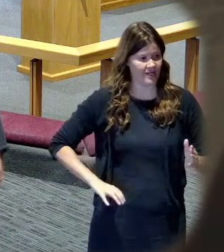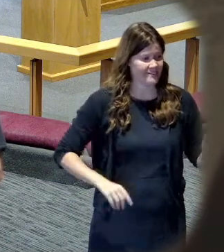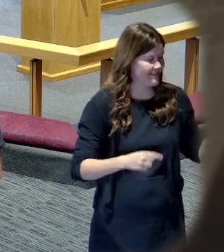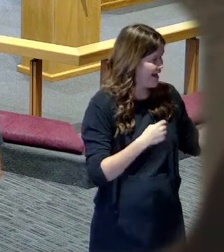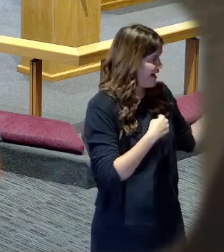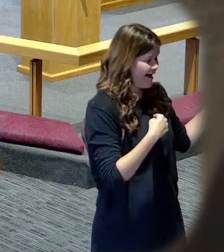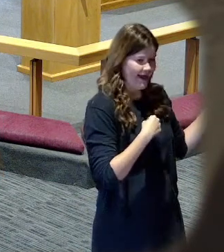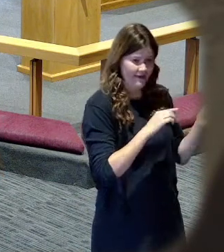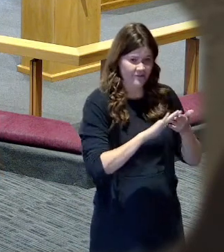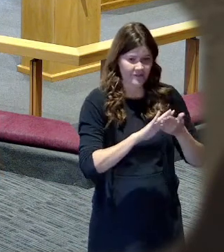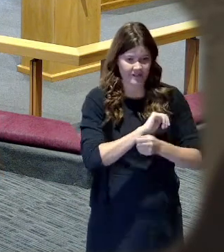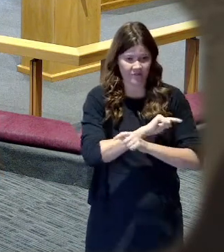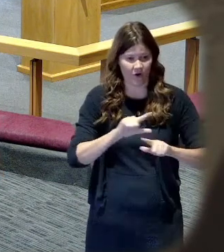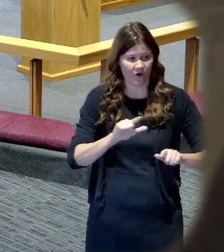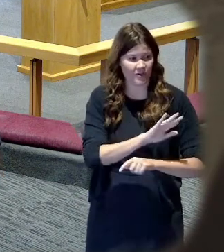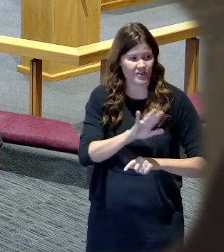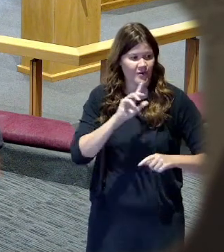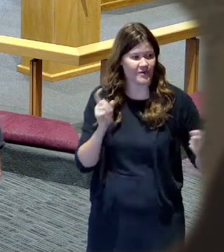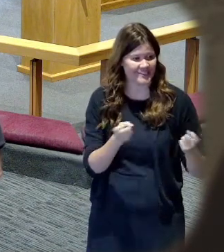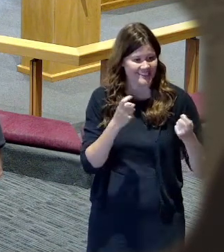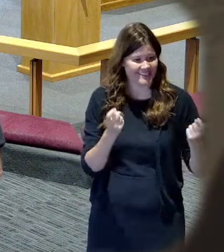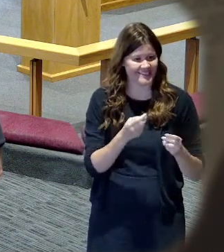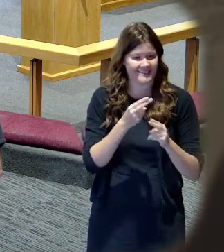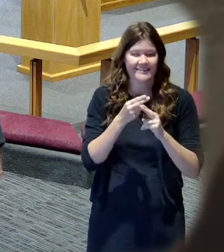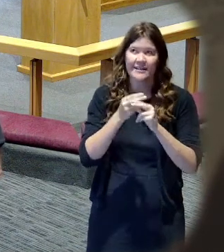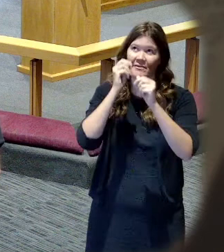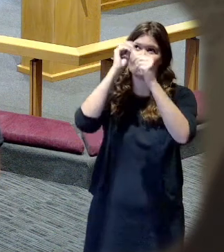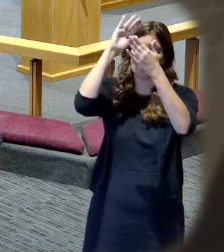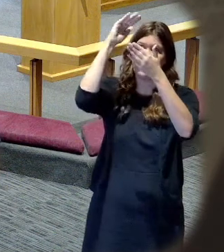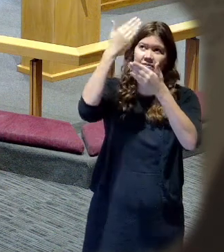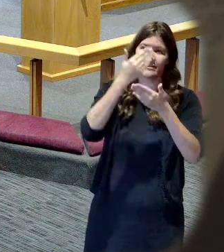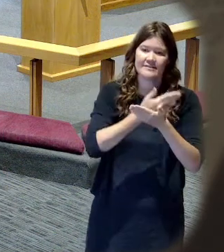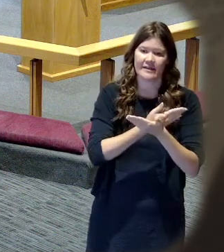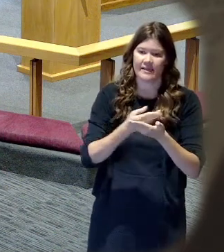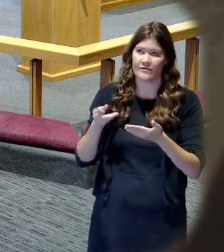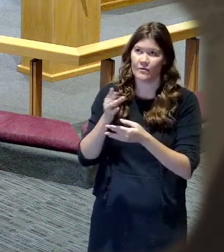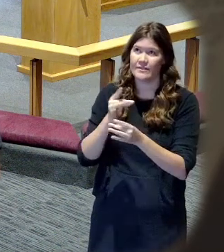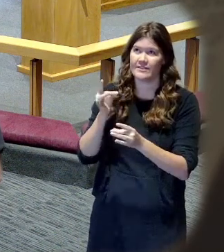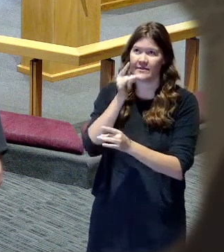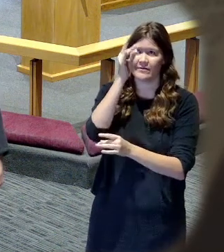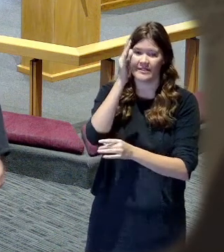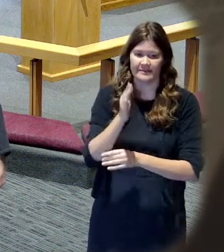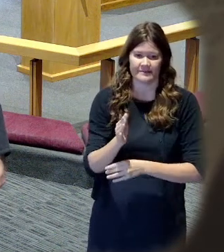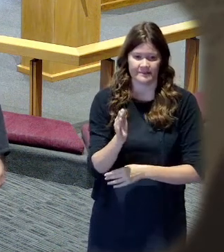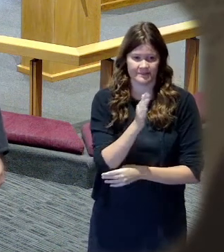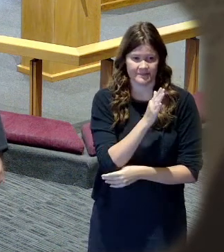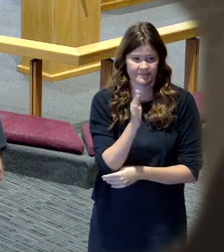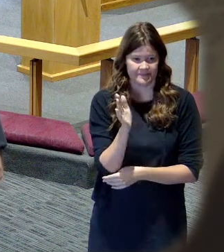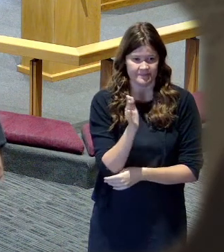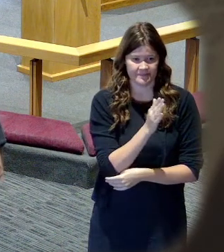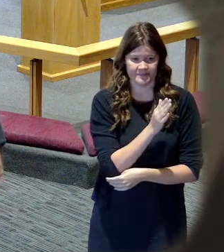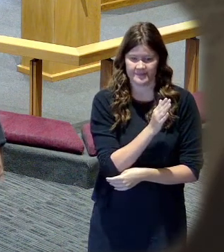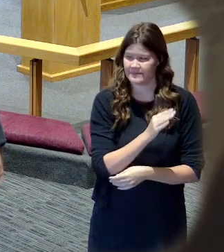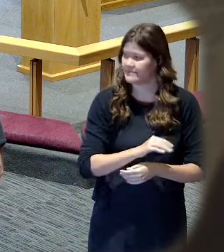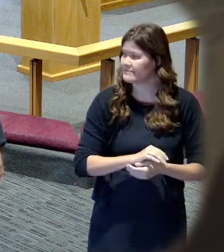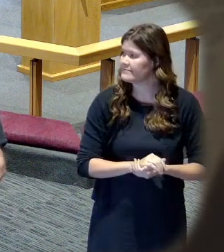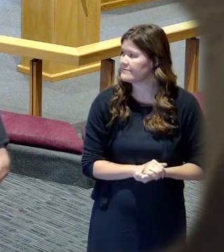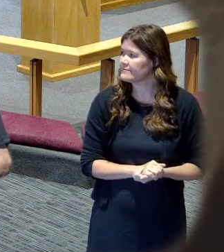therefore forgive you all your sins in the name of the Father and the Son and the Holy Spirit. Amen.